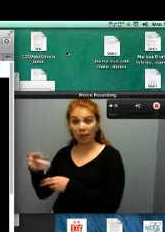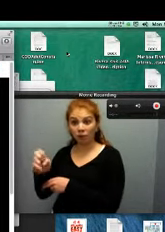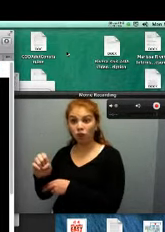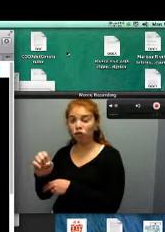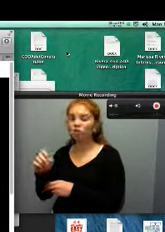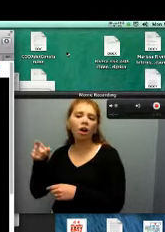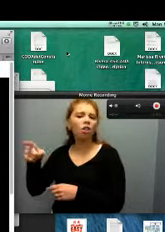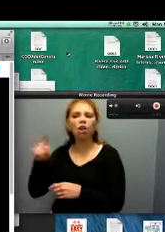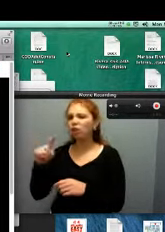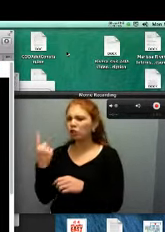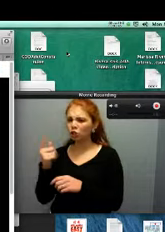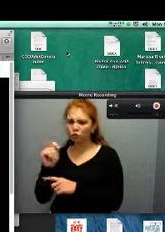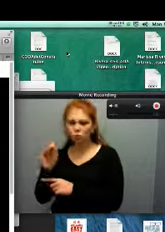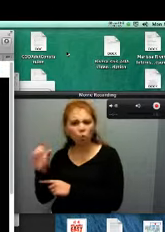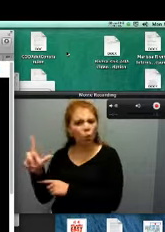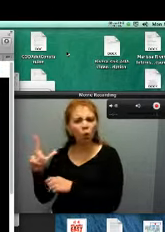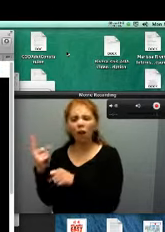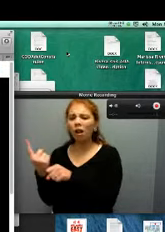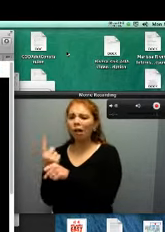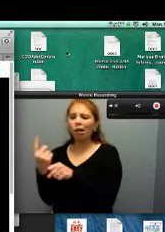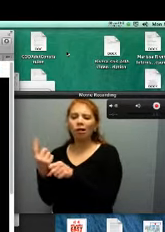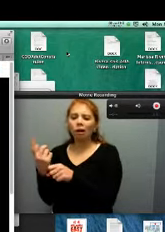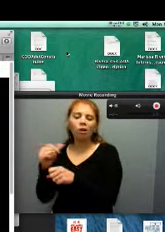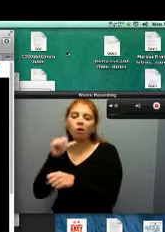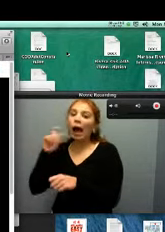don't have to use them, but